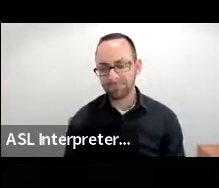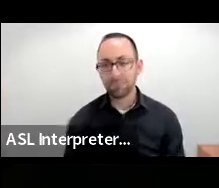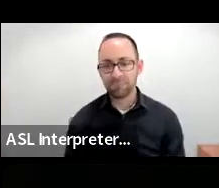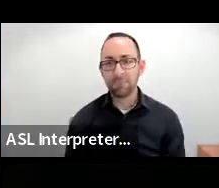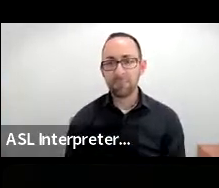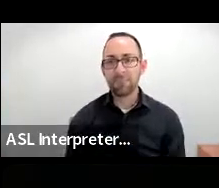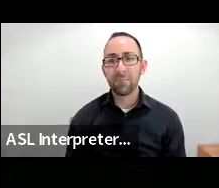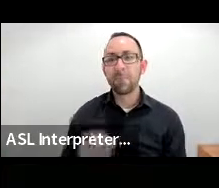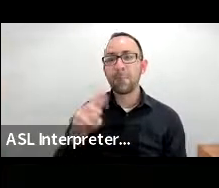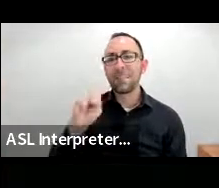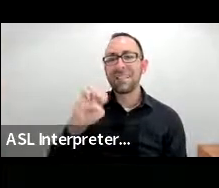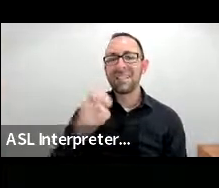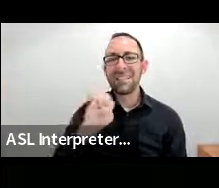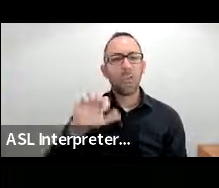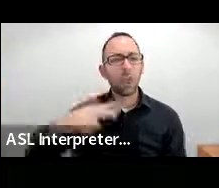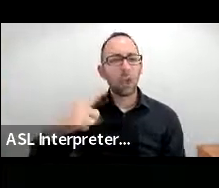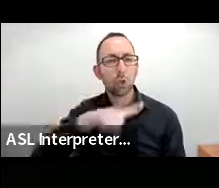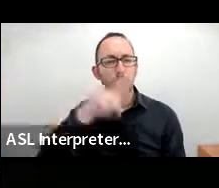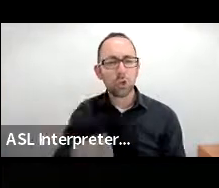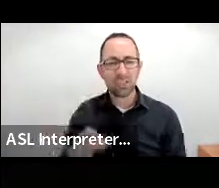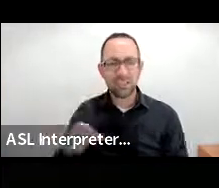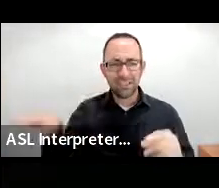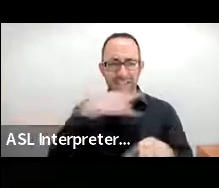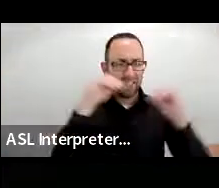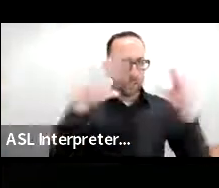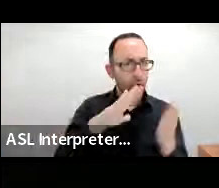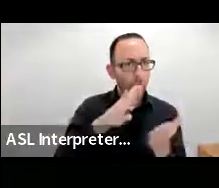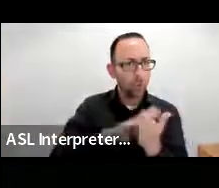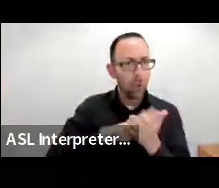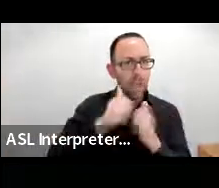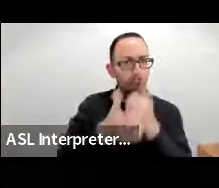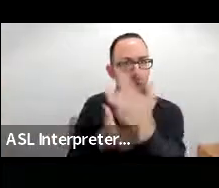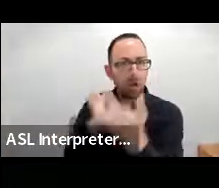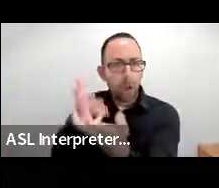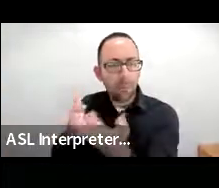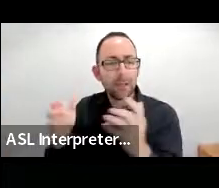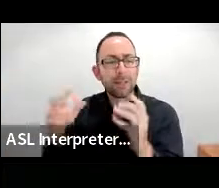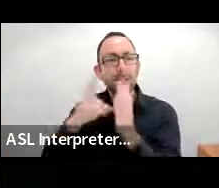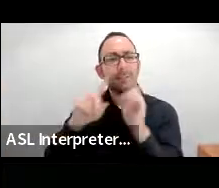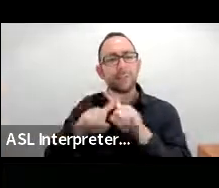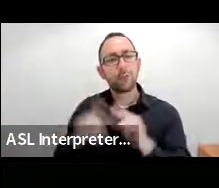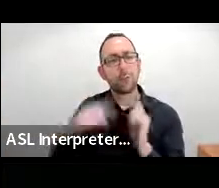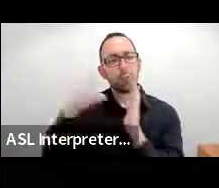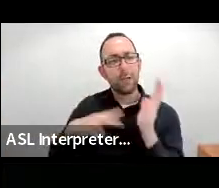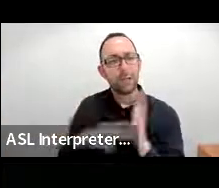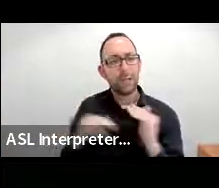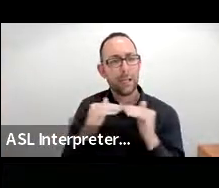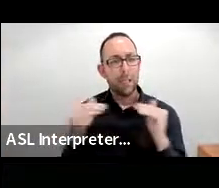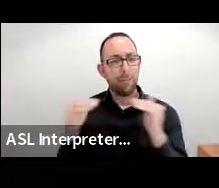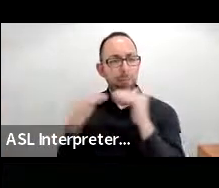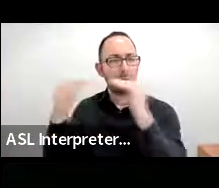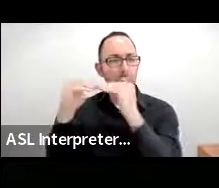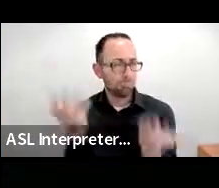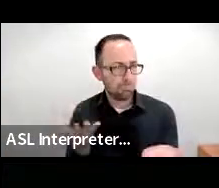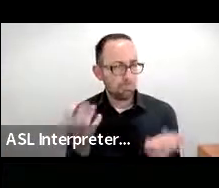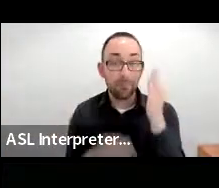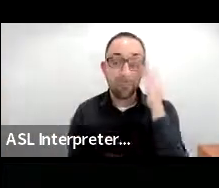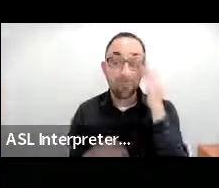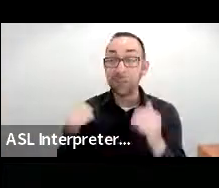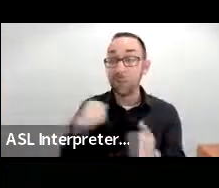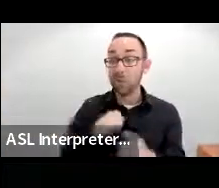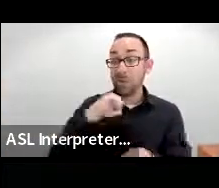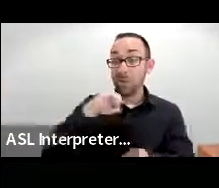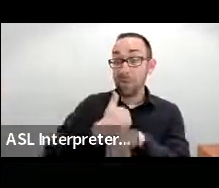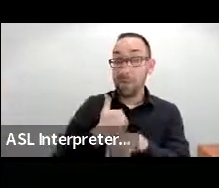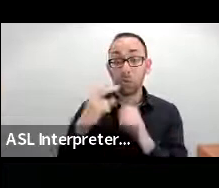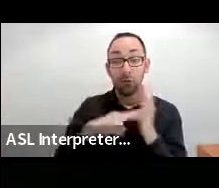Third question, how do the teachers, the school accommodate different reading levels when they are reading? We base the reading